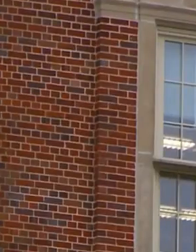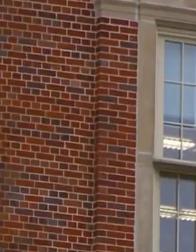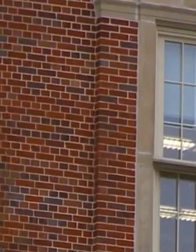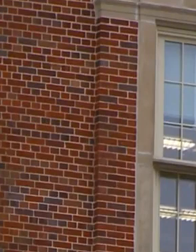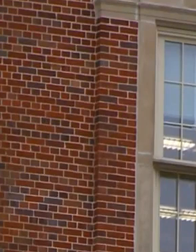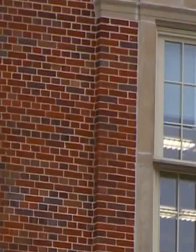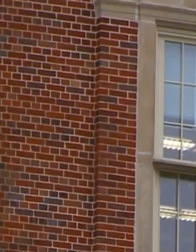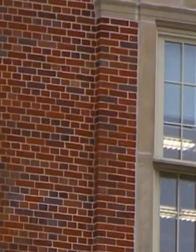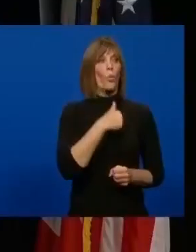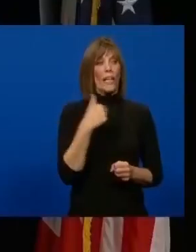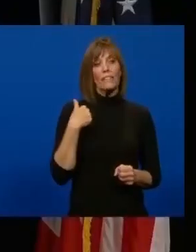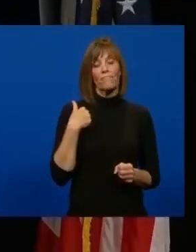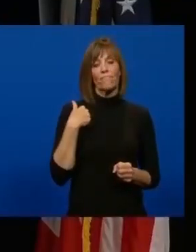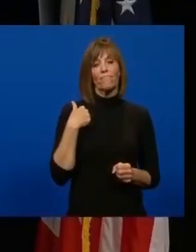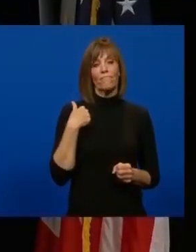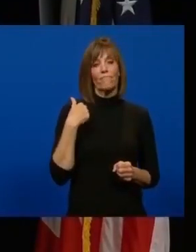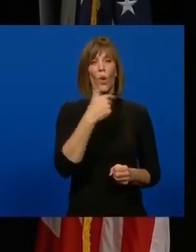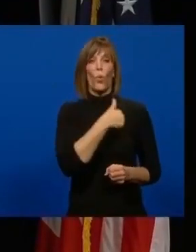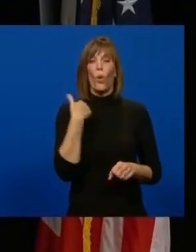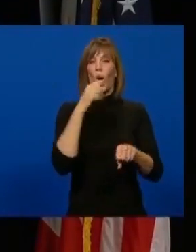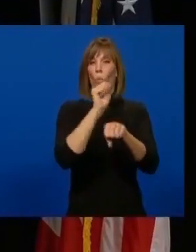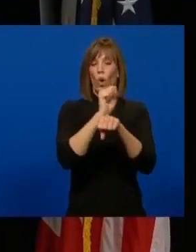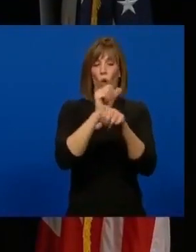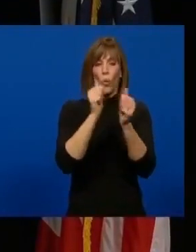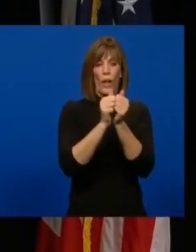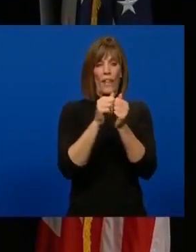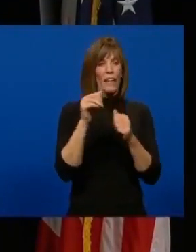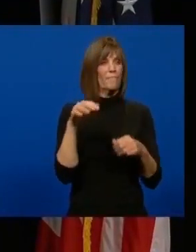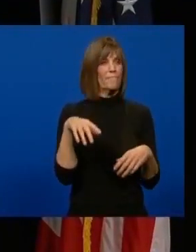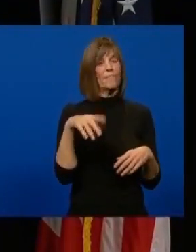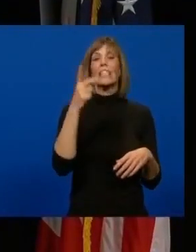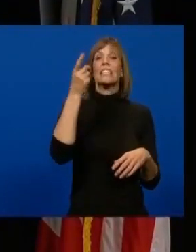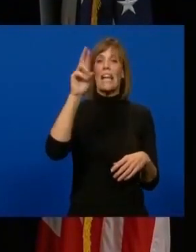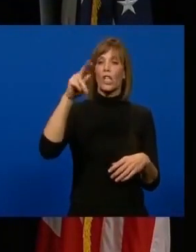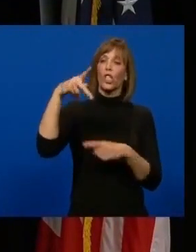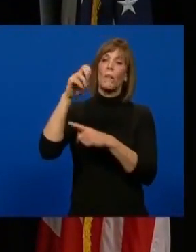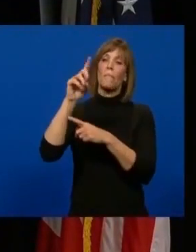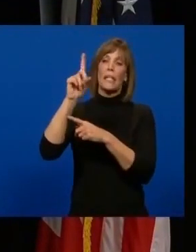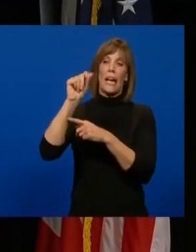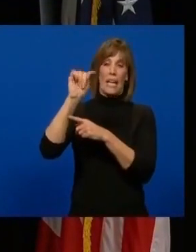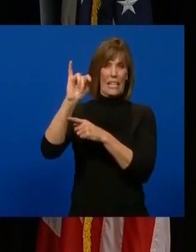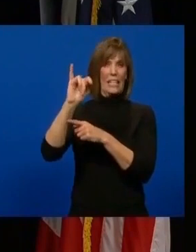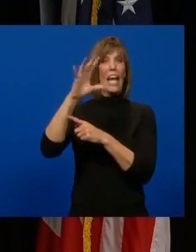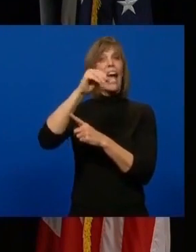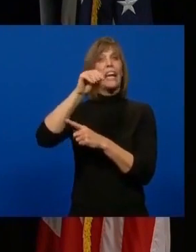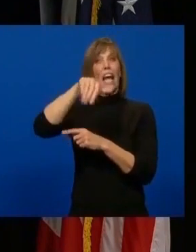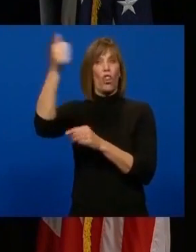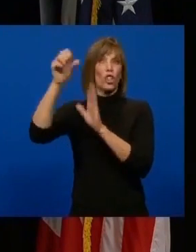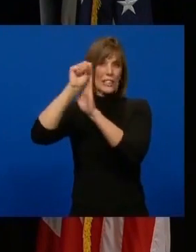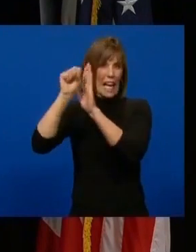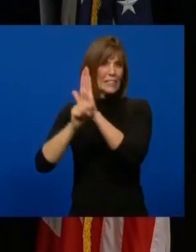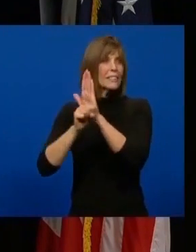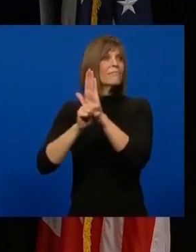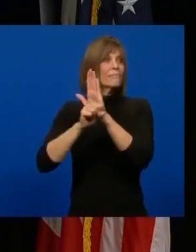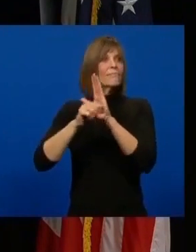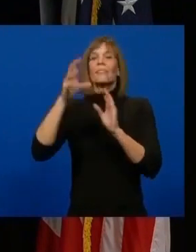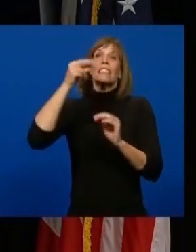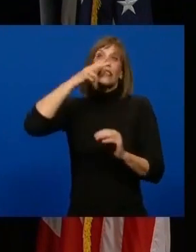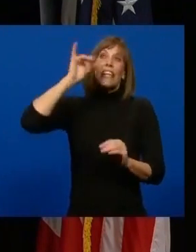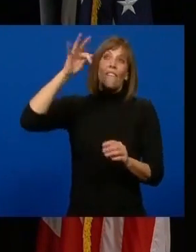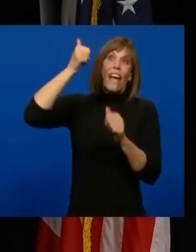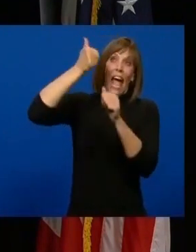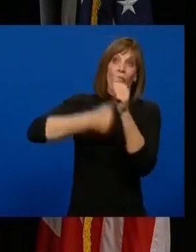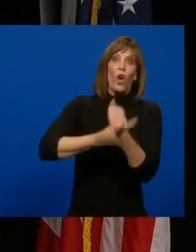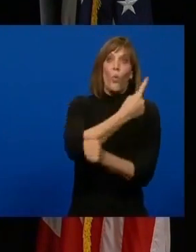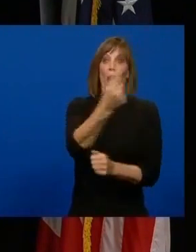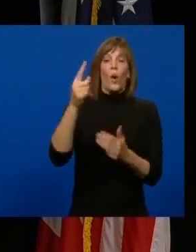districts a big incentive. We worked with Dr. Padotti and other states, and that's when we said that if